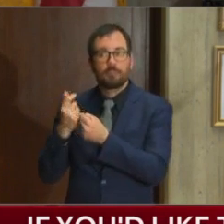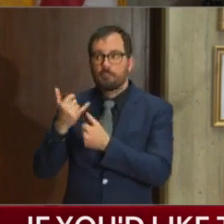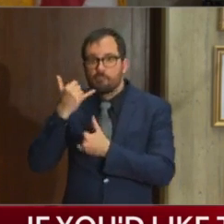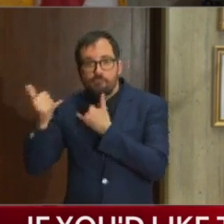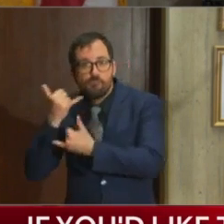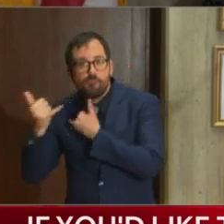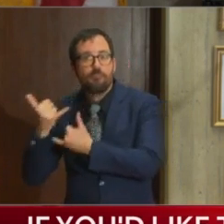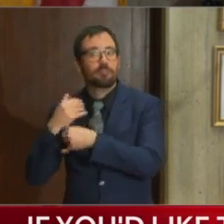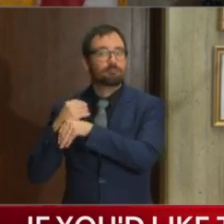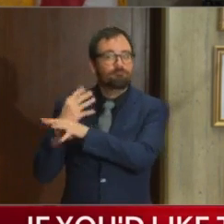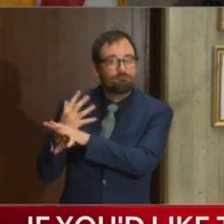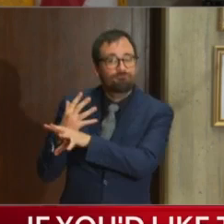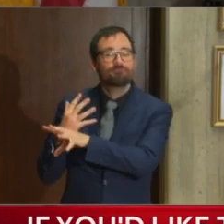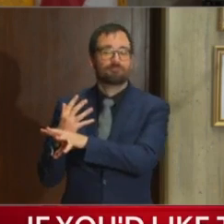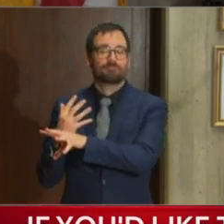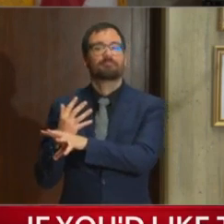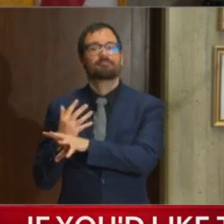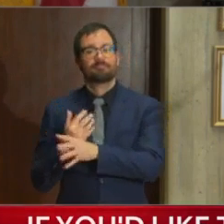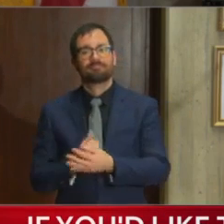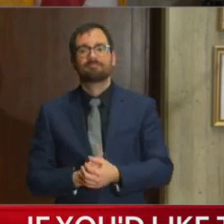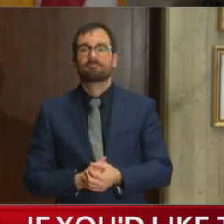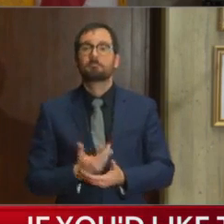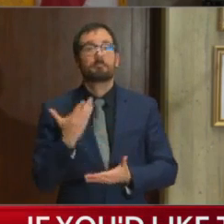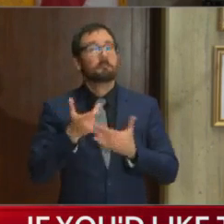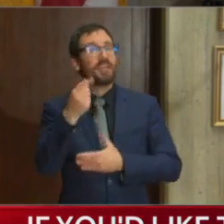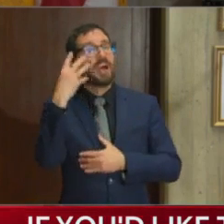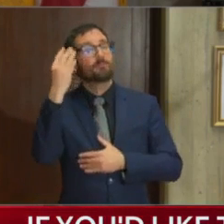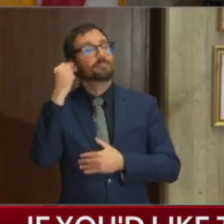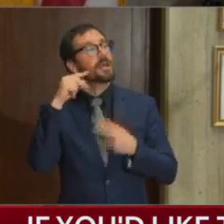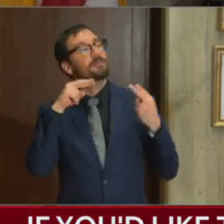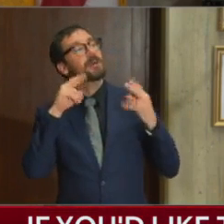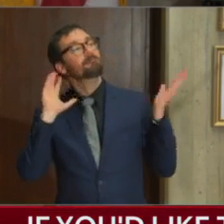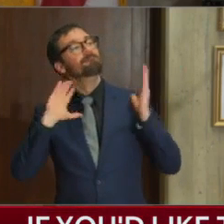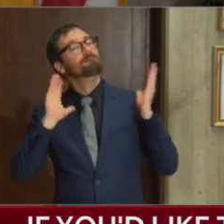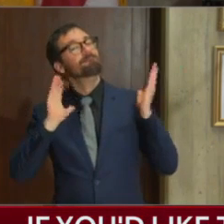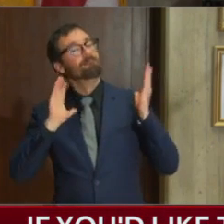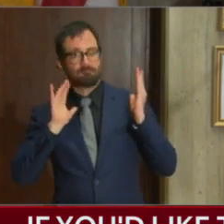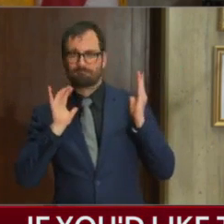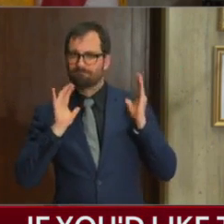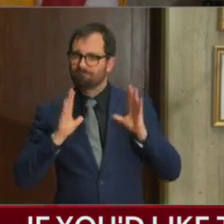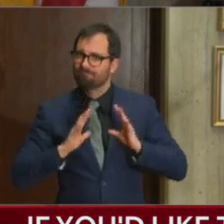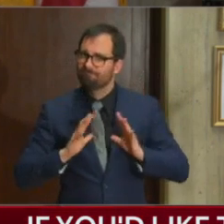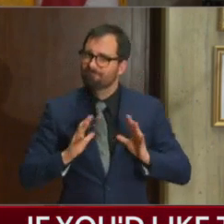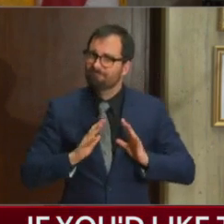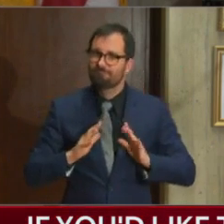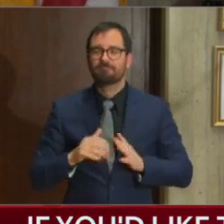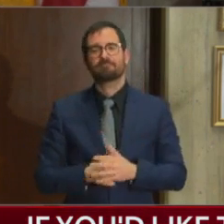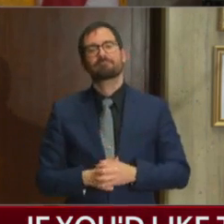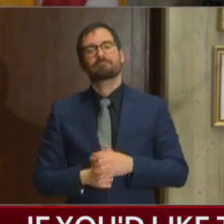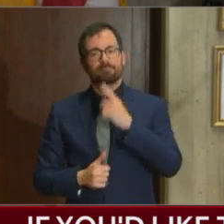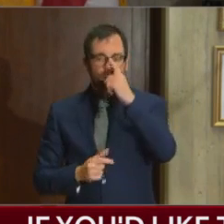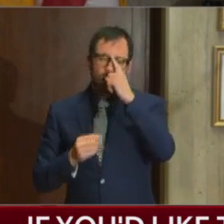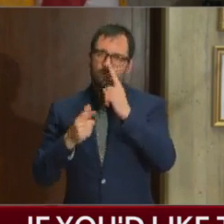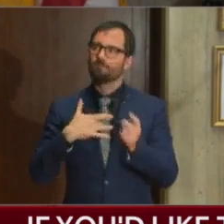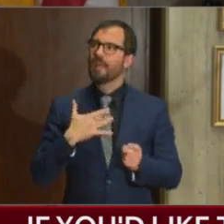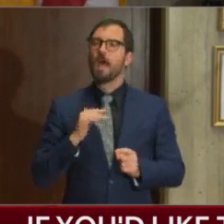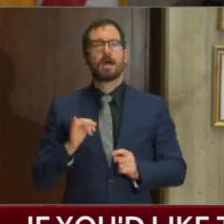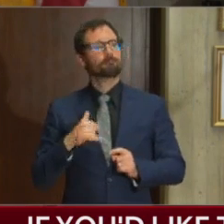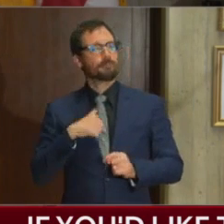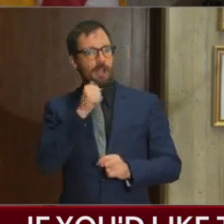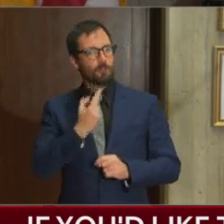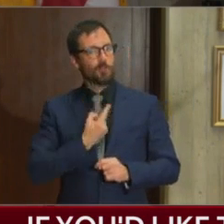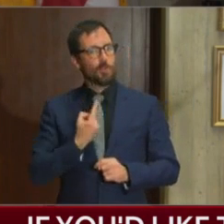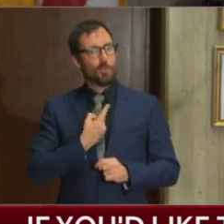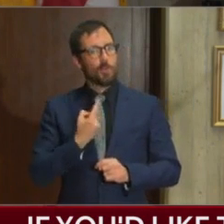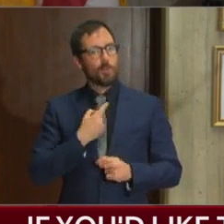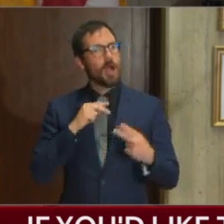alone. You might be surprised what it does for your own stress. I learned in my own recovery that to